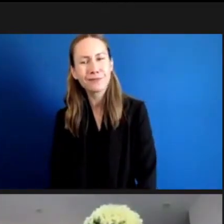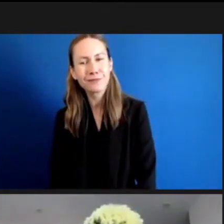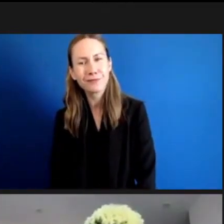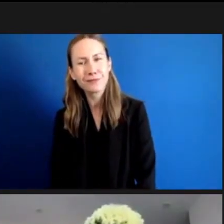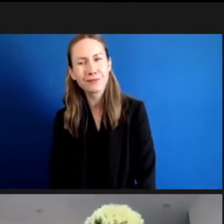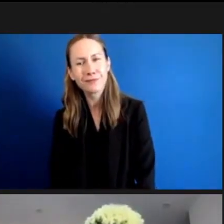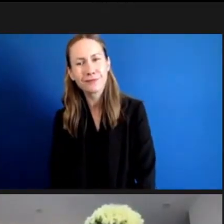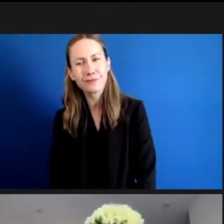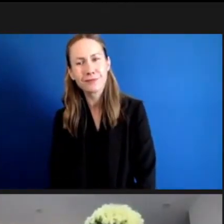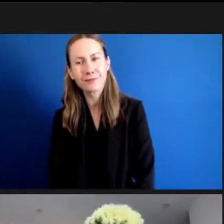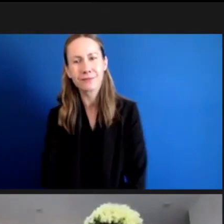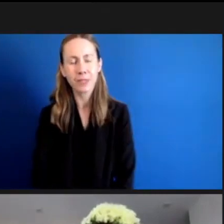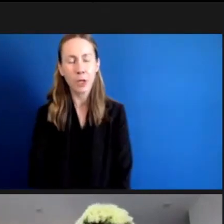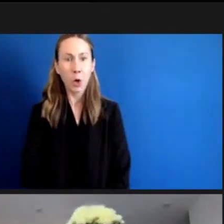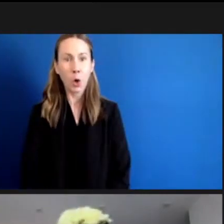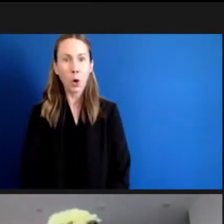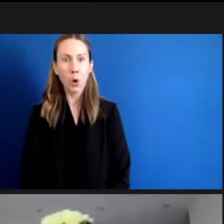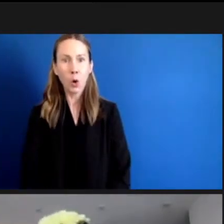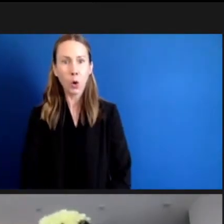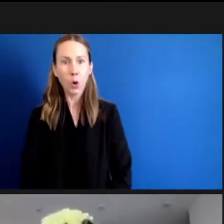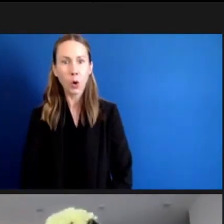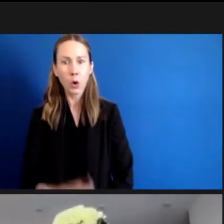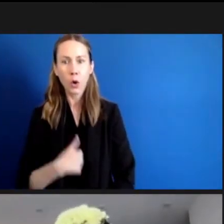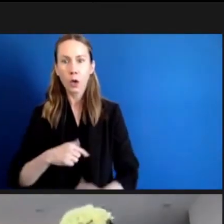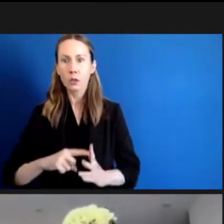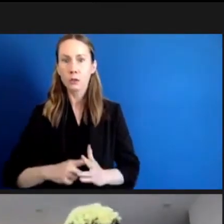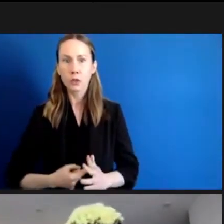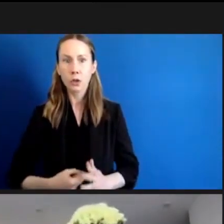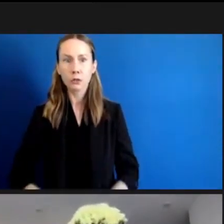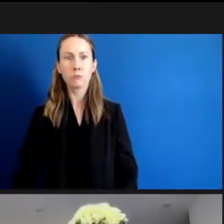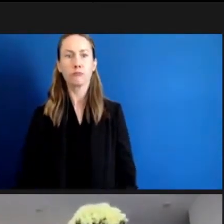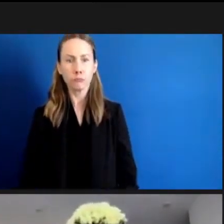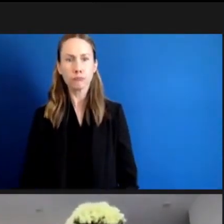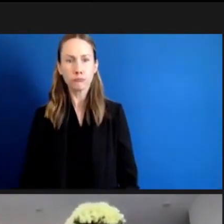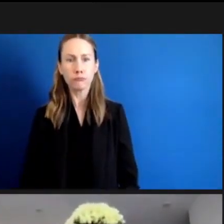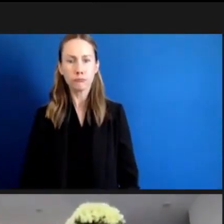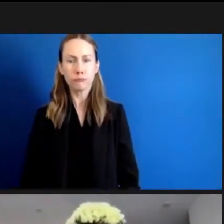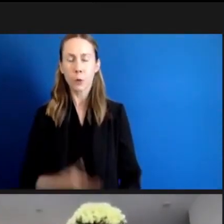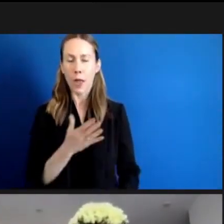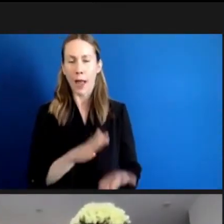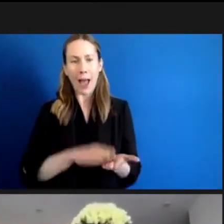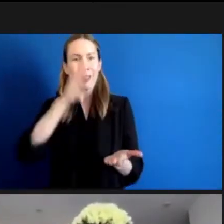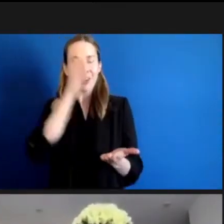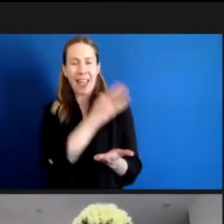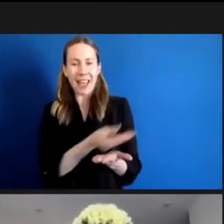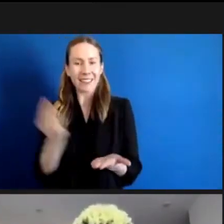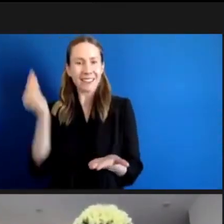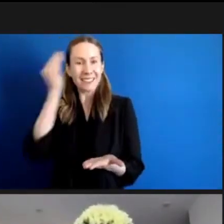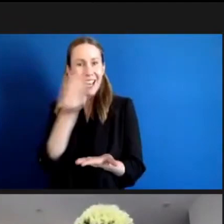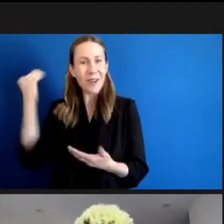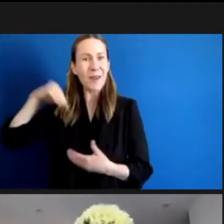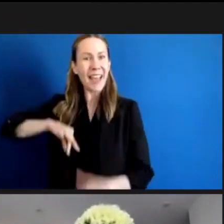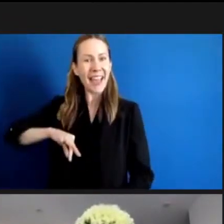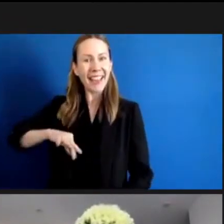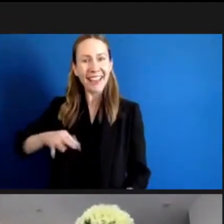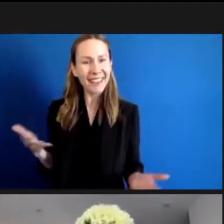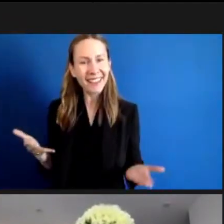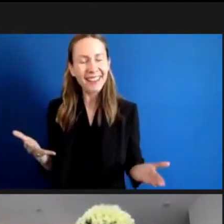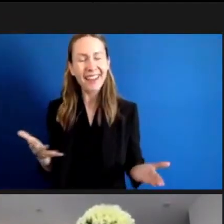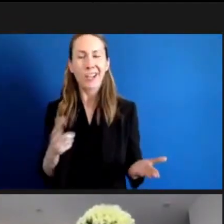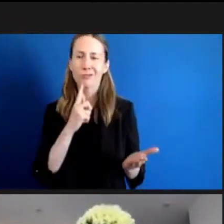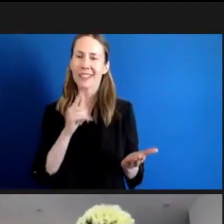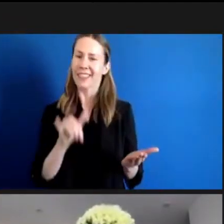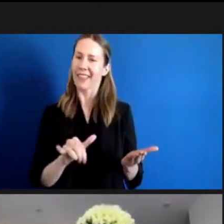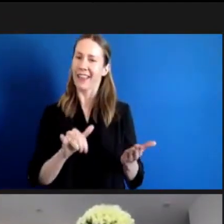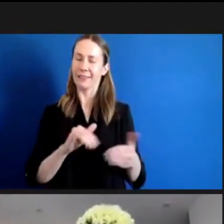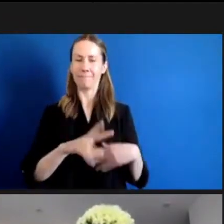Oh, I have to start. So many different things. I think really what this set of